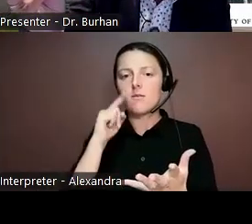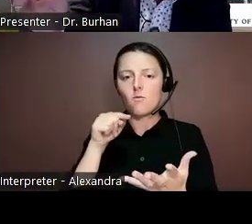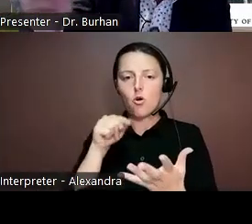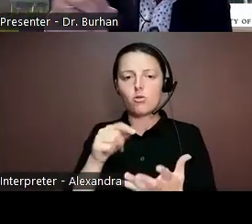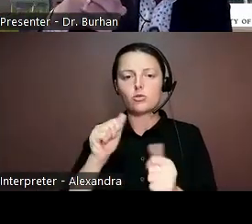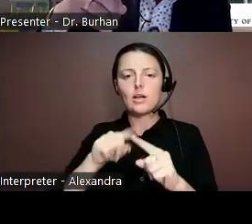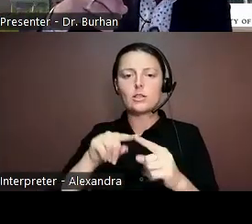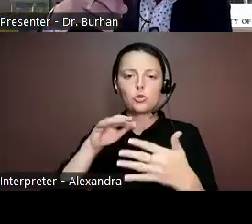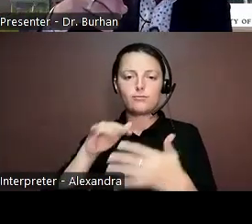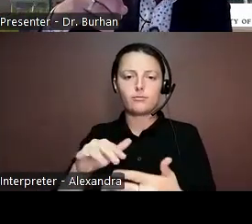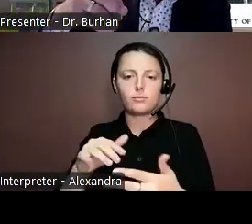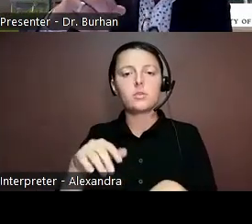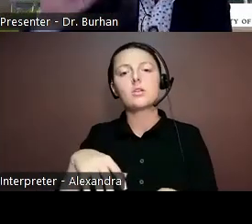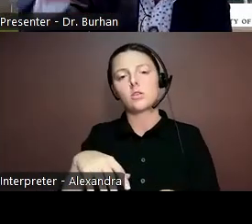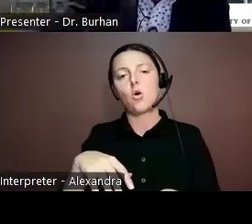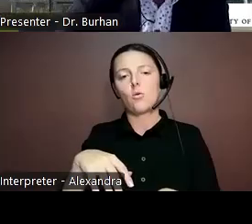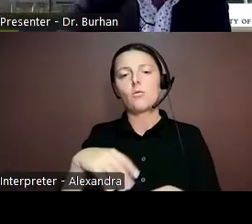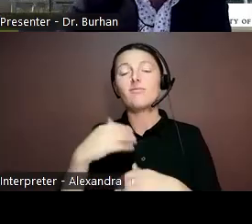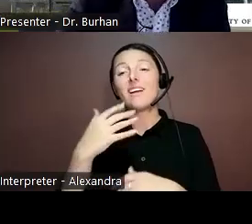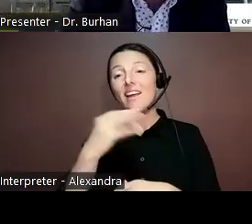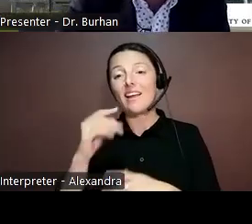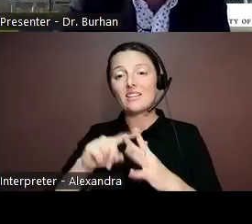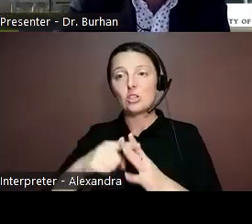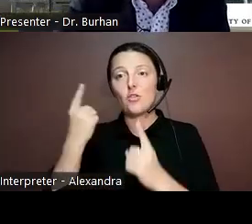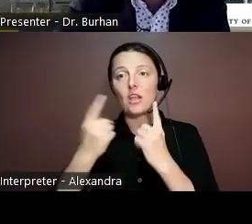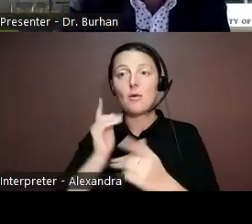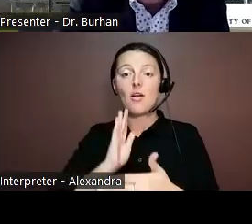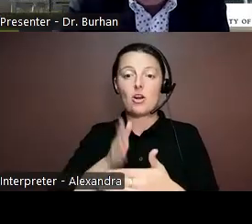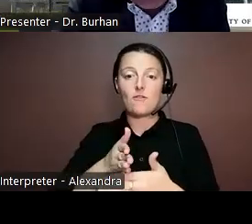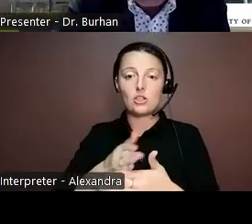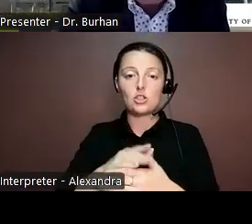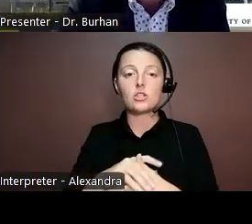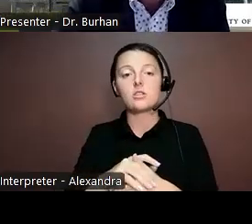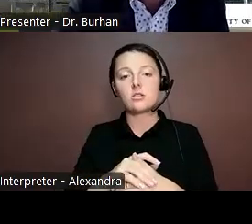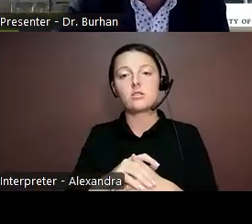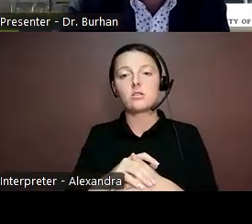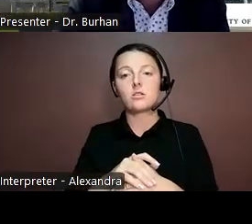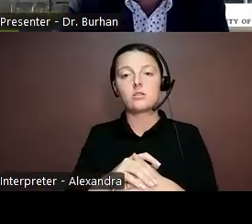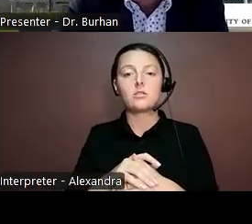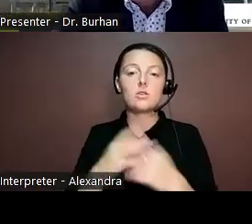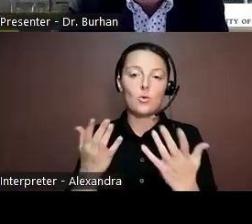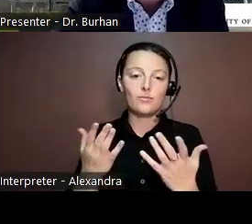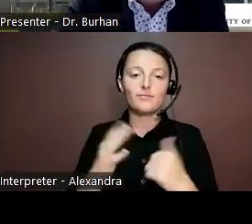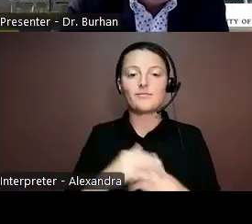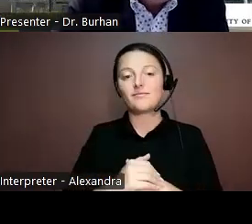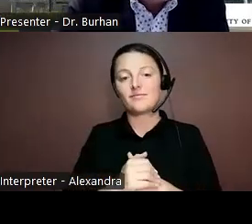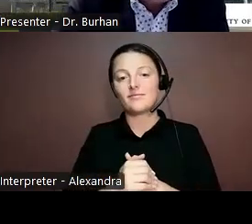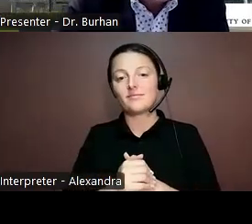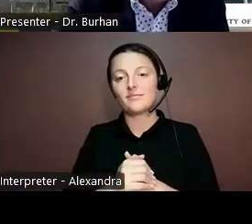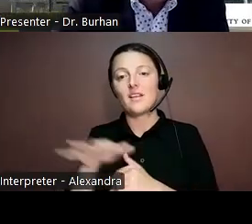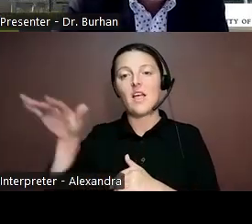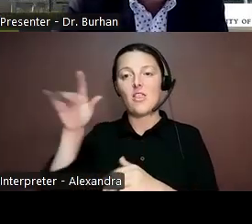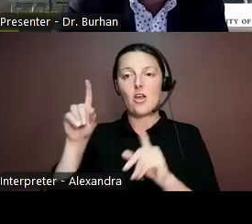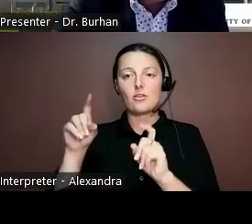interventions be, oh, sorry about, they're testing something in Canada. So here we go. Let me mute